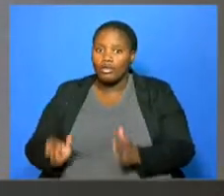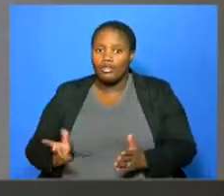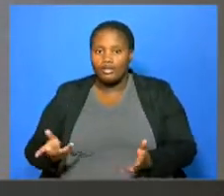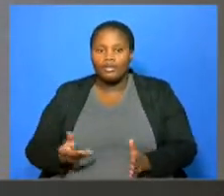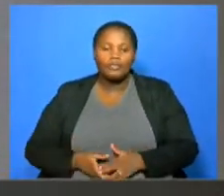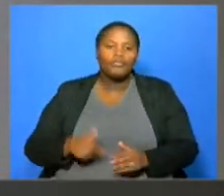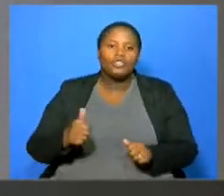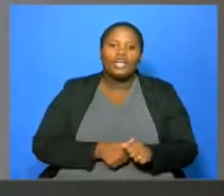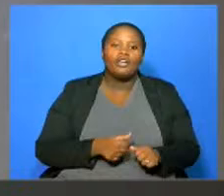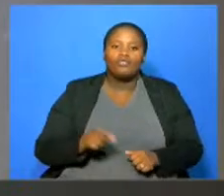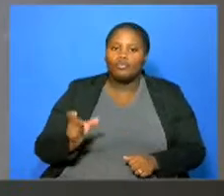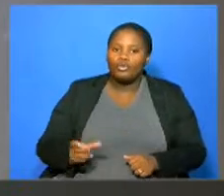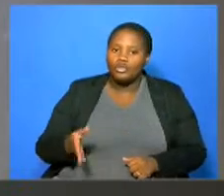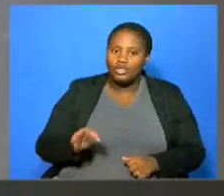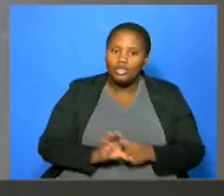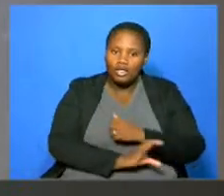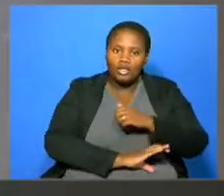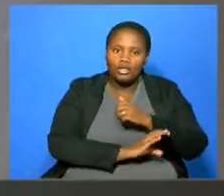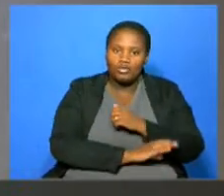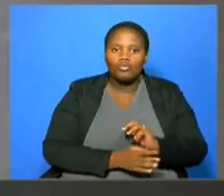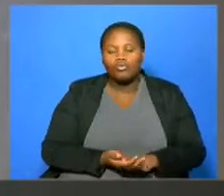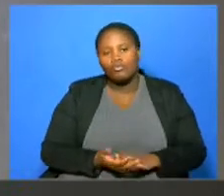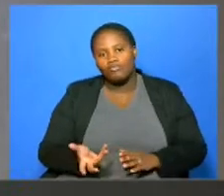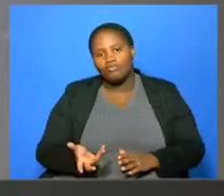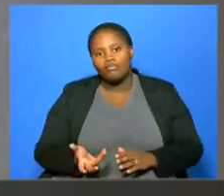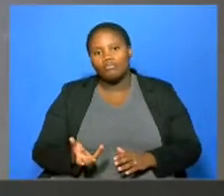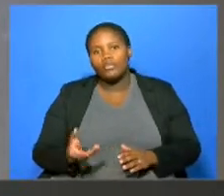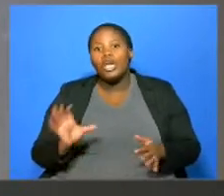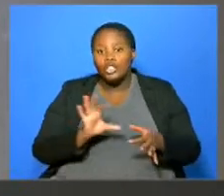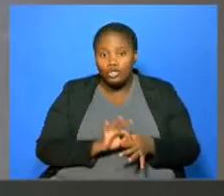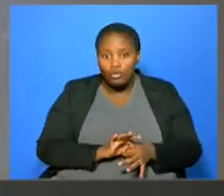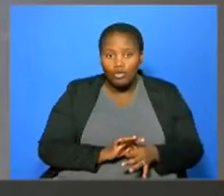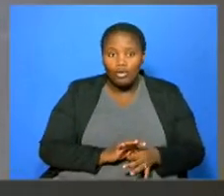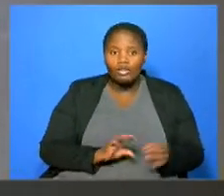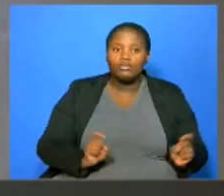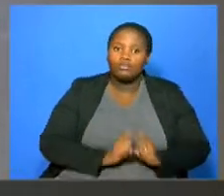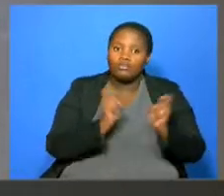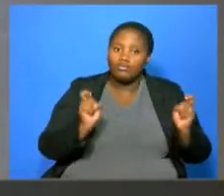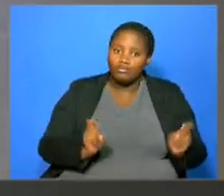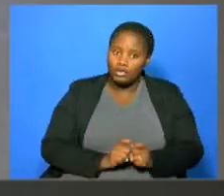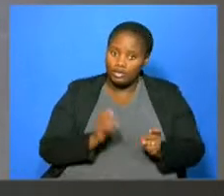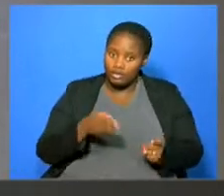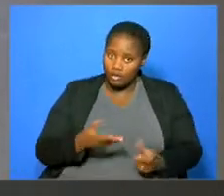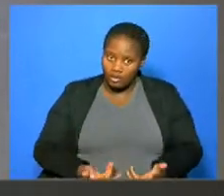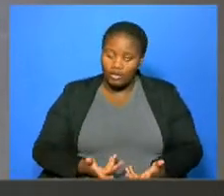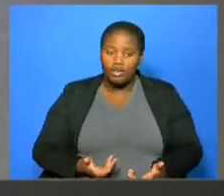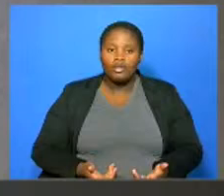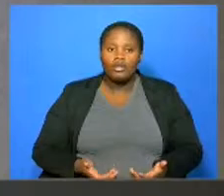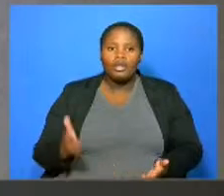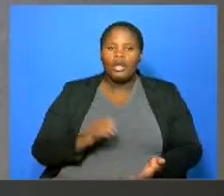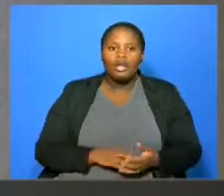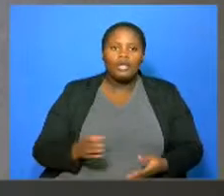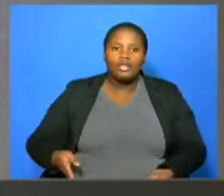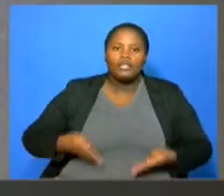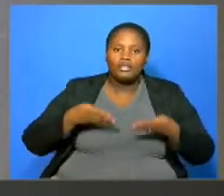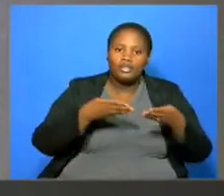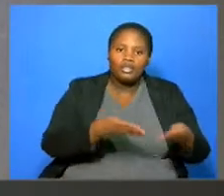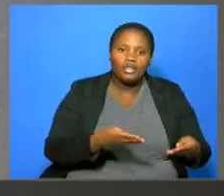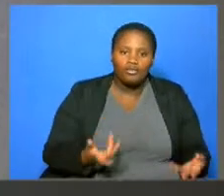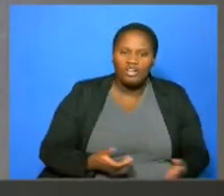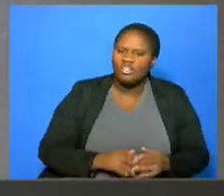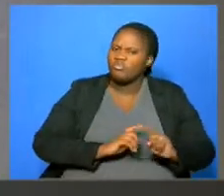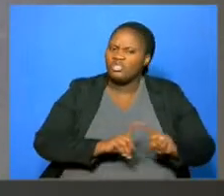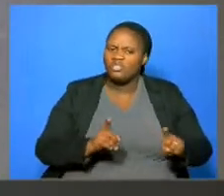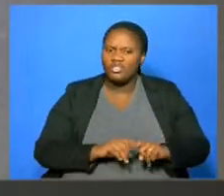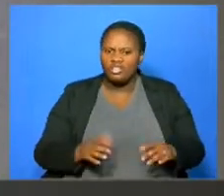or every person in the country is going to log into the simulator, and then we give them virtual